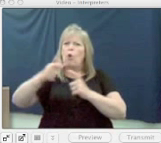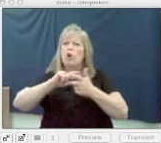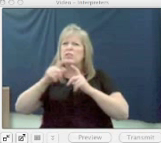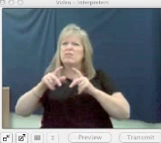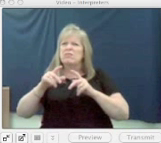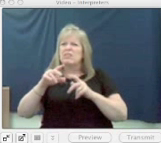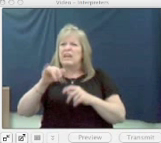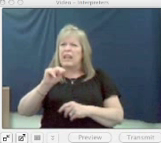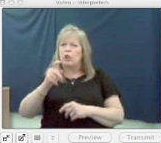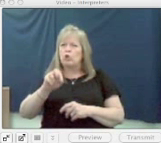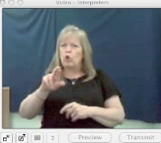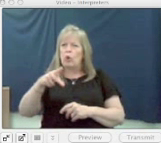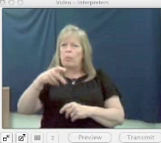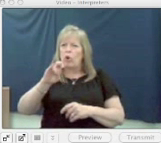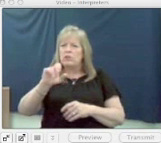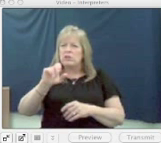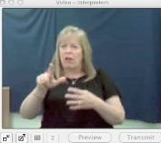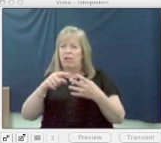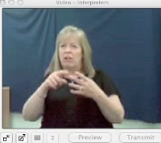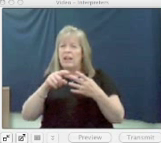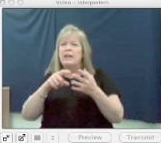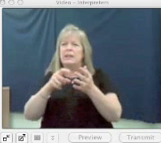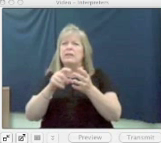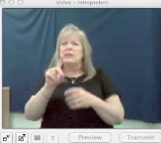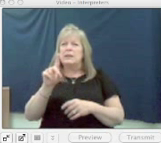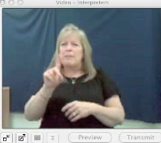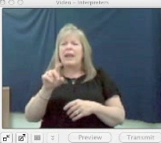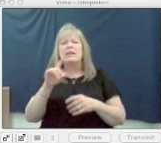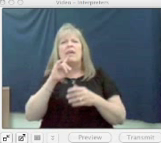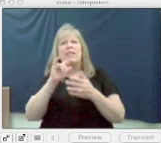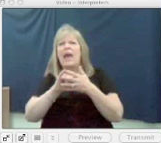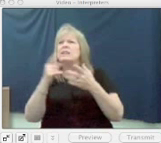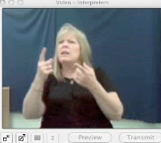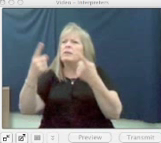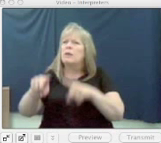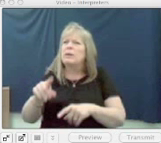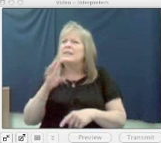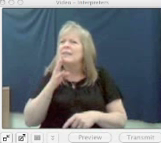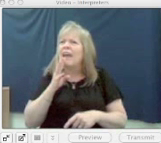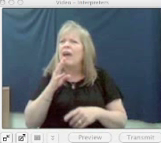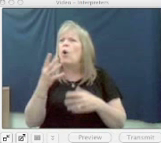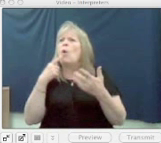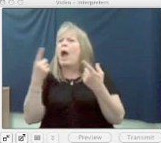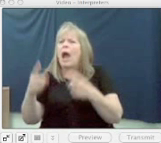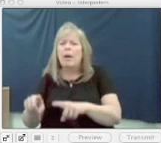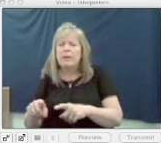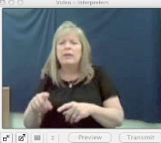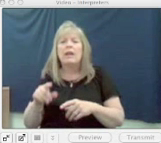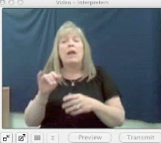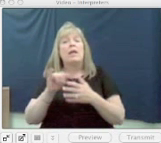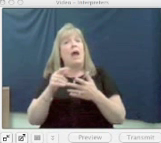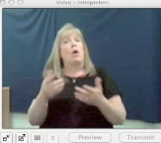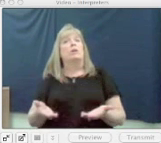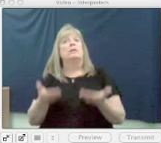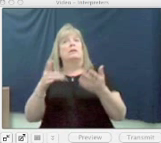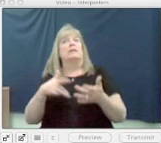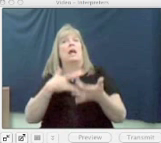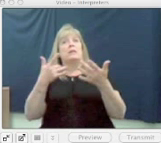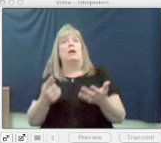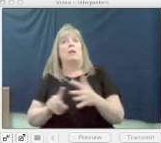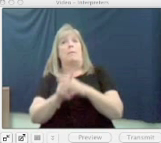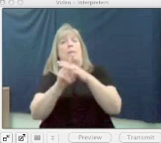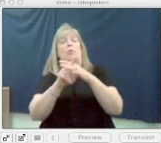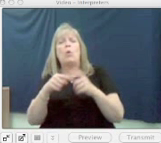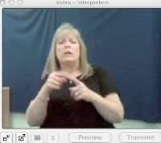And this is usually, quite frankly, what people pose to us when they ask us, hey, what would you do if? As a matter of fact,